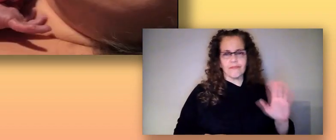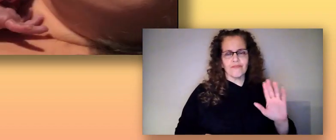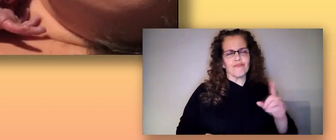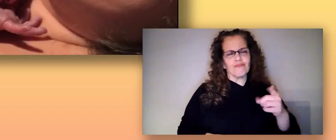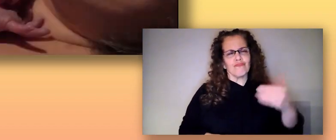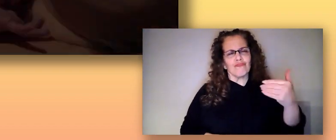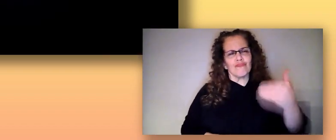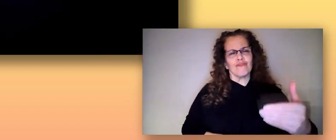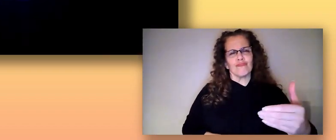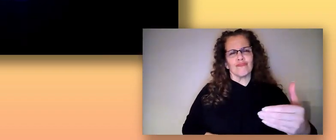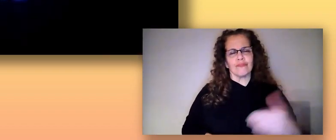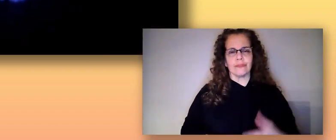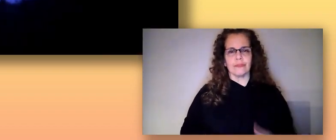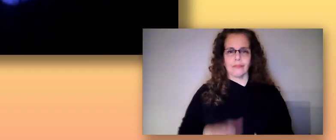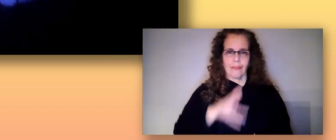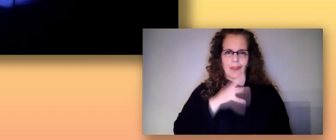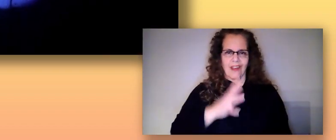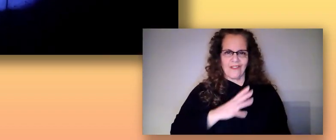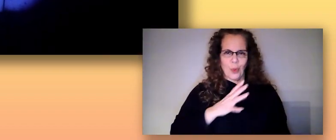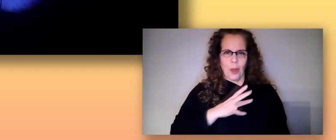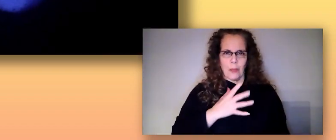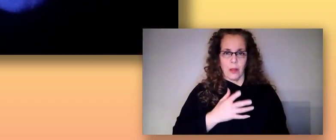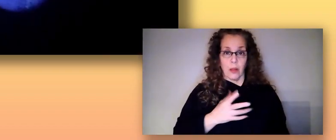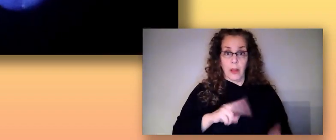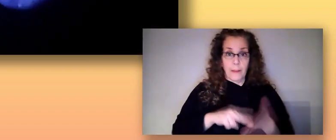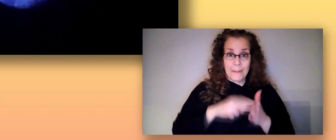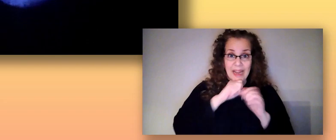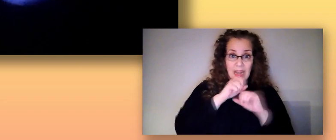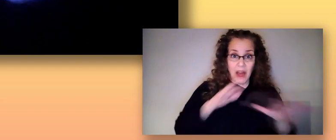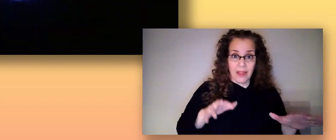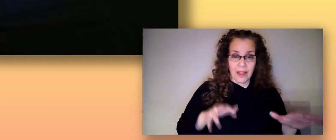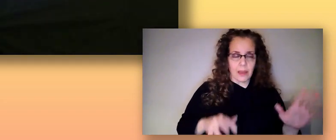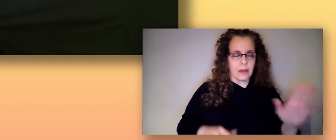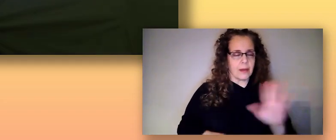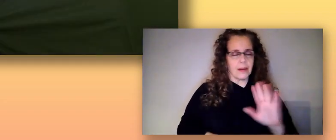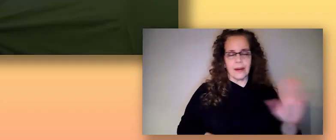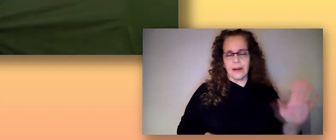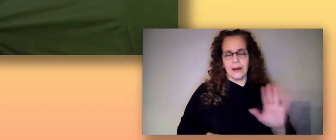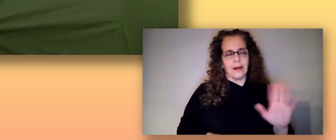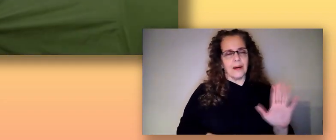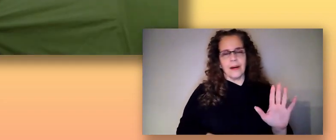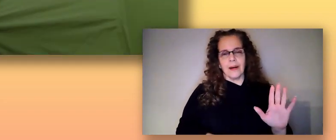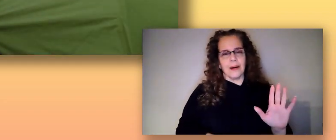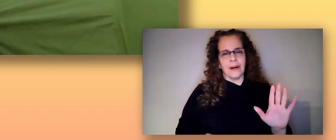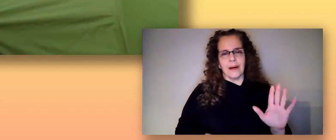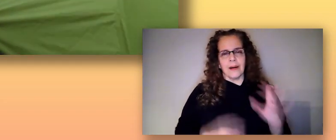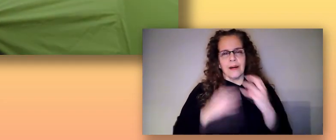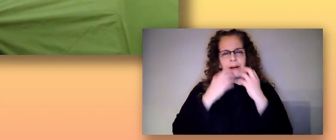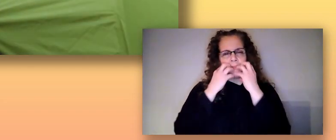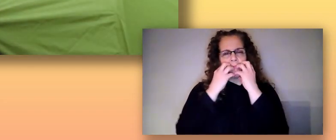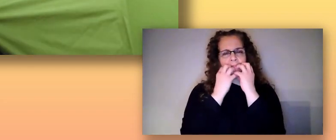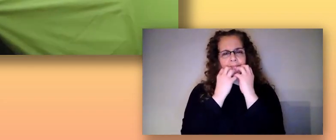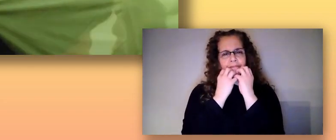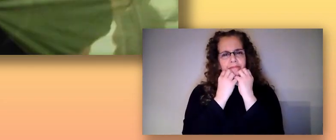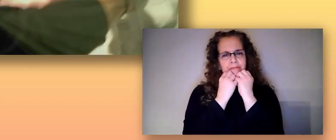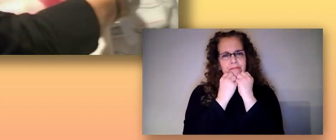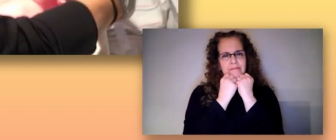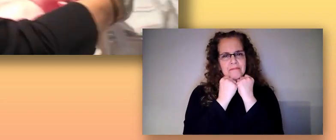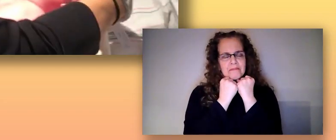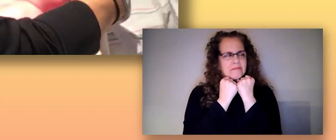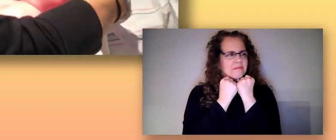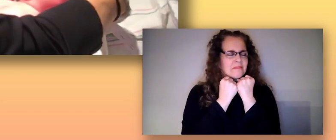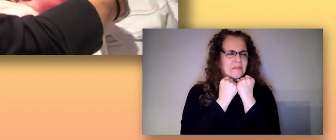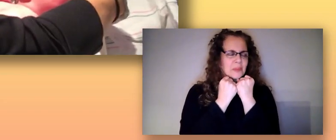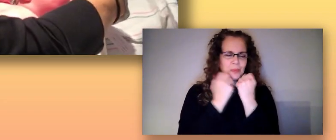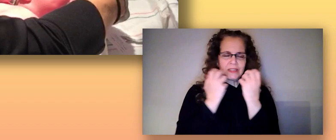it, unceremoniously, not because it was meaningless, but because it held too much meaning. It was